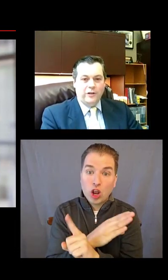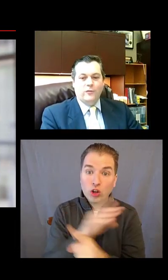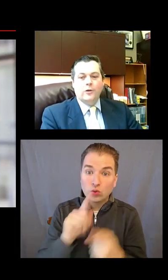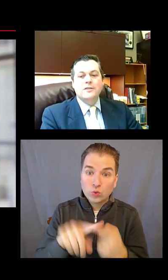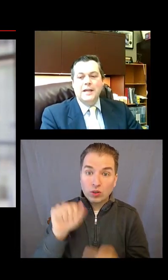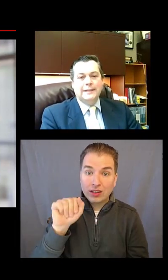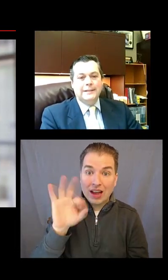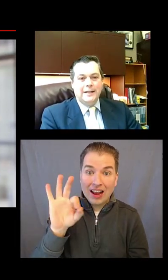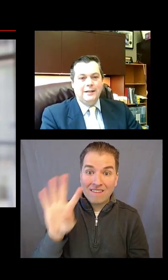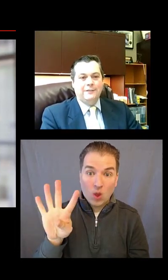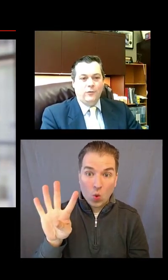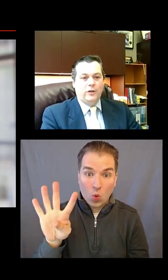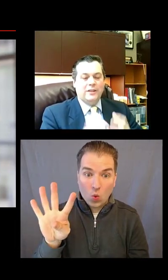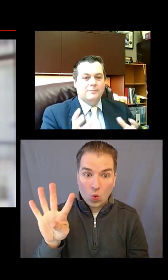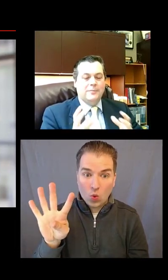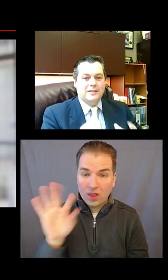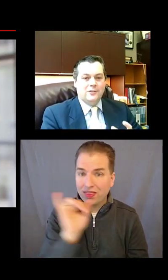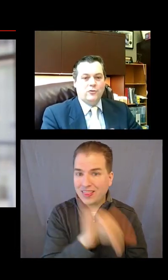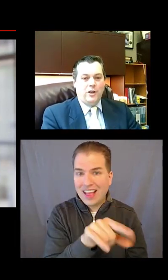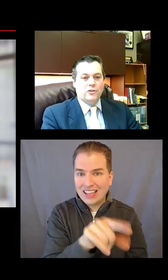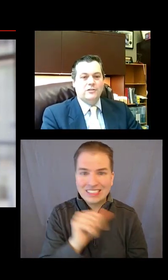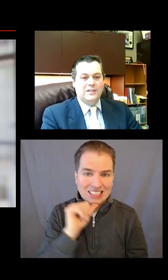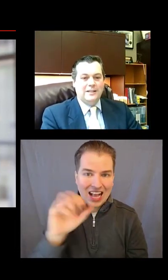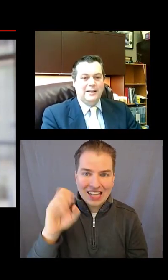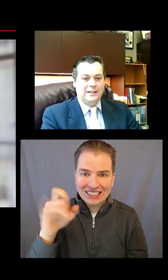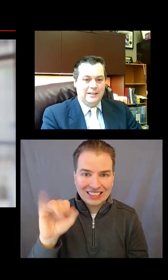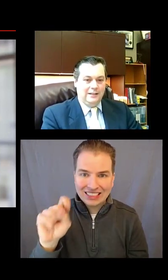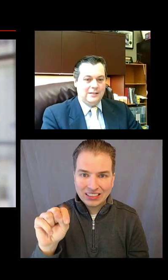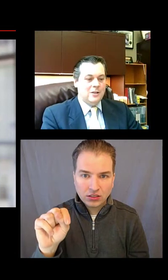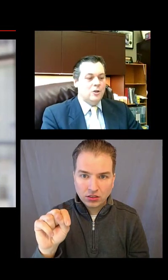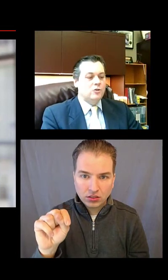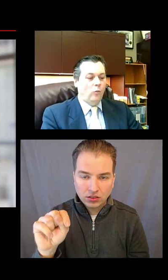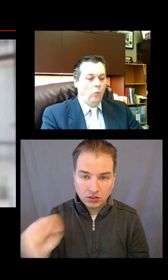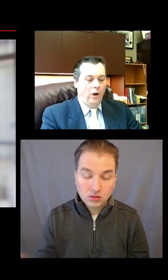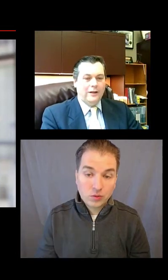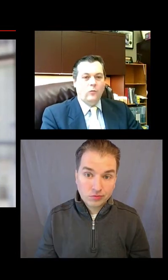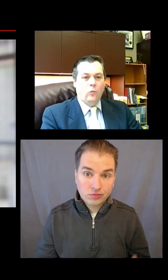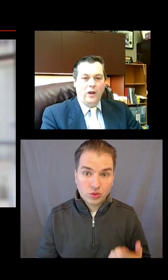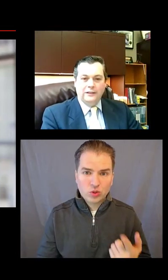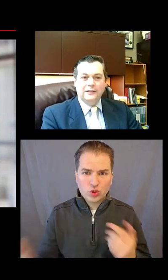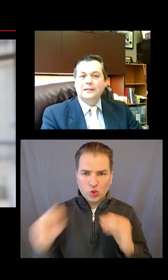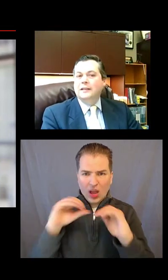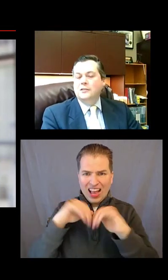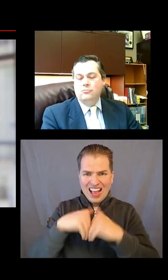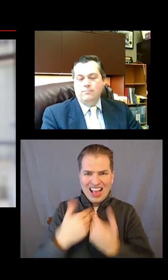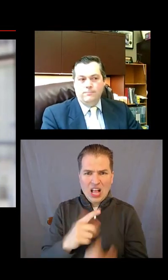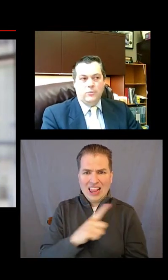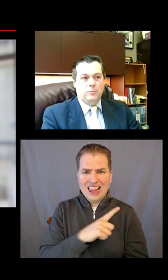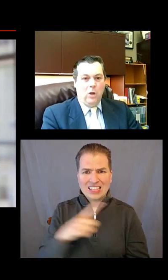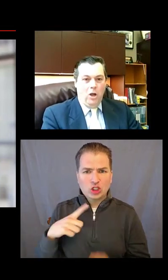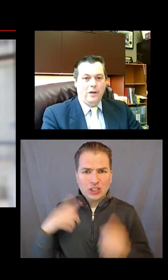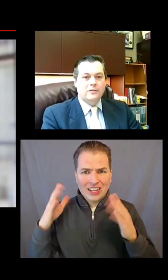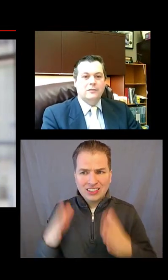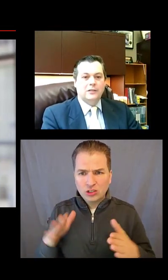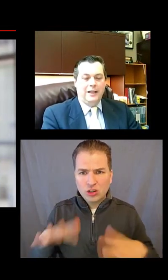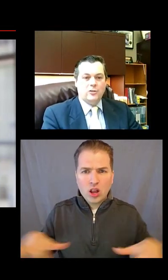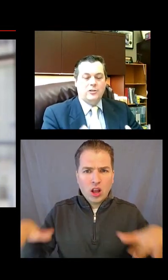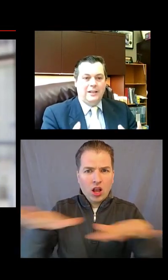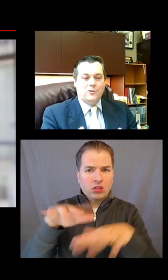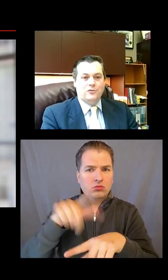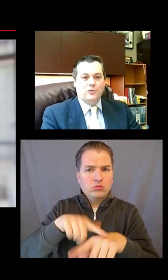October 24th, 1994, this business structure didn't exist. So what was it that